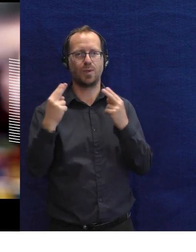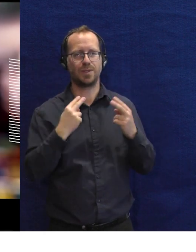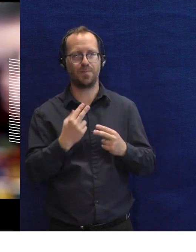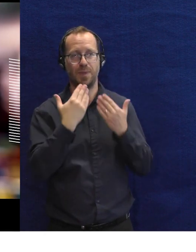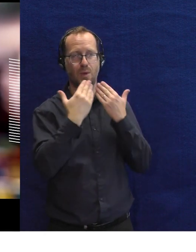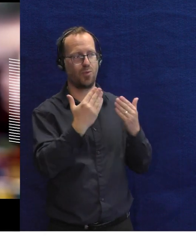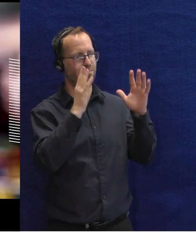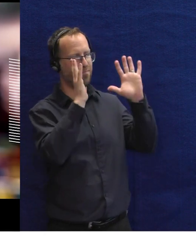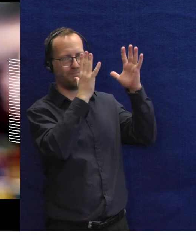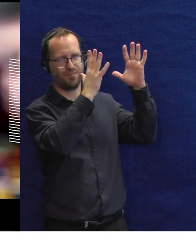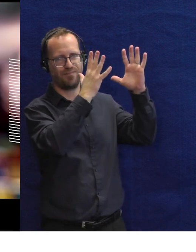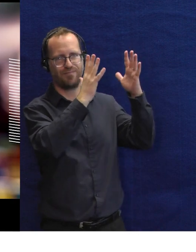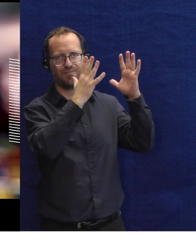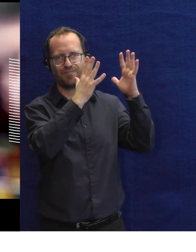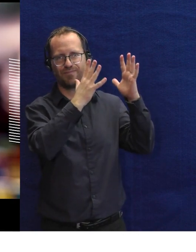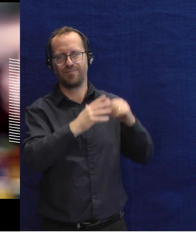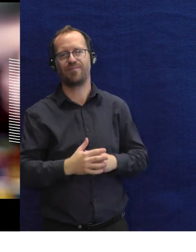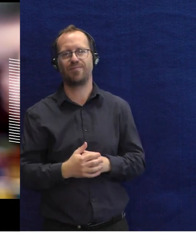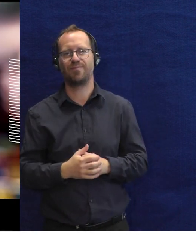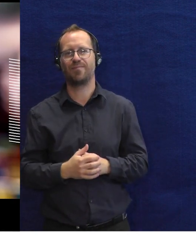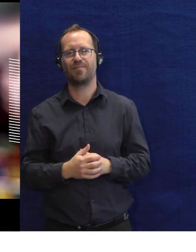Thank you. And